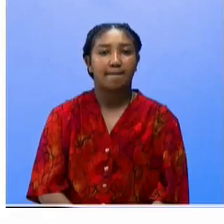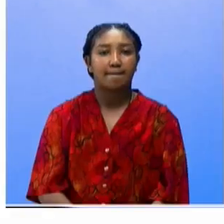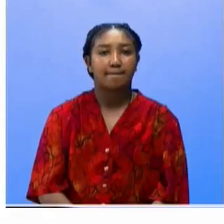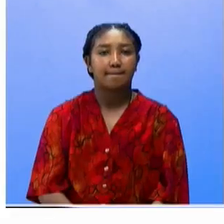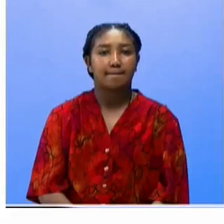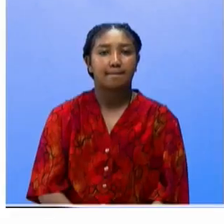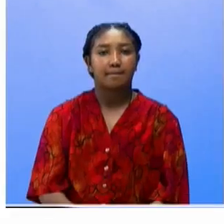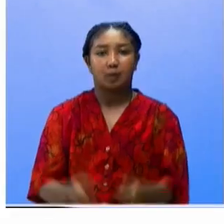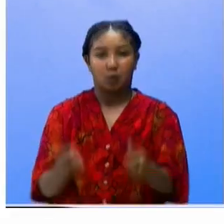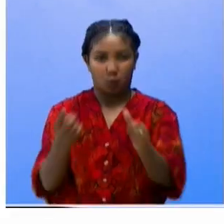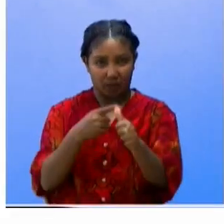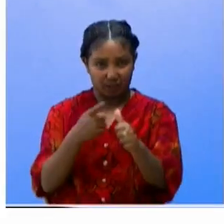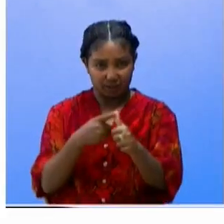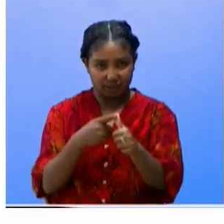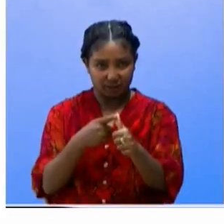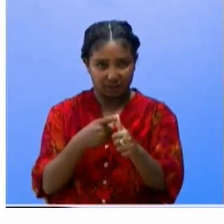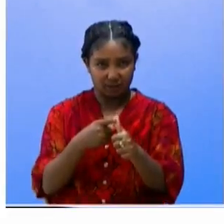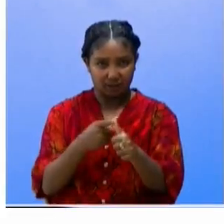When?